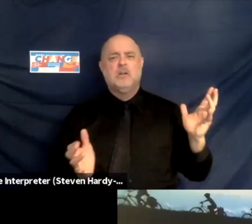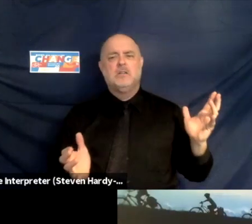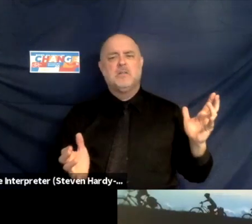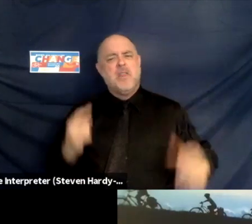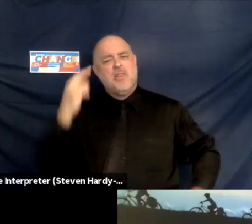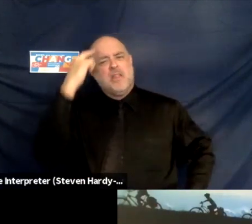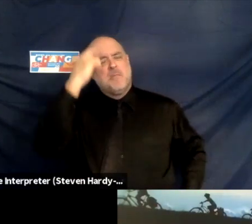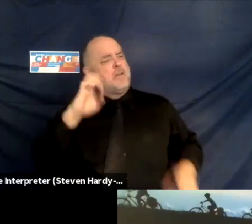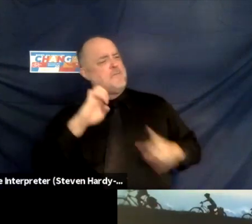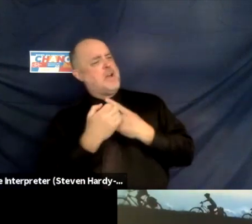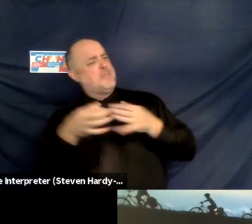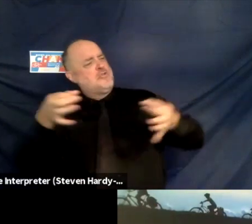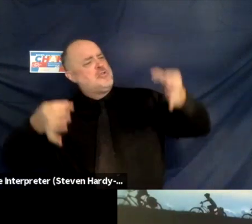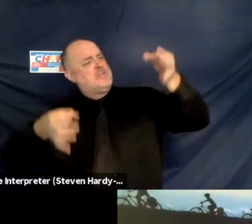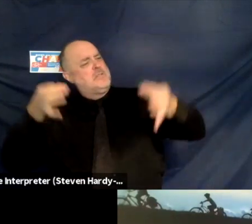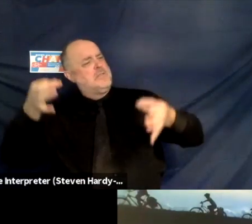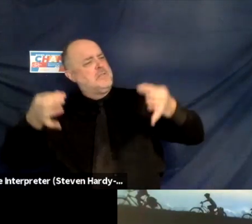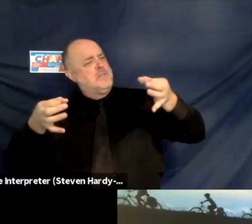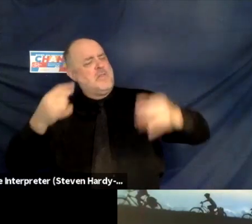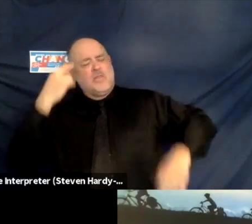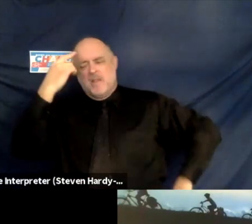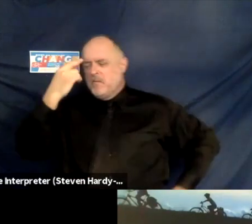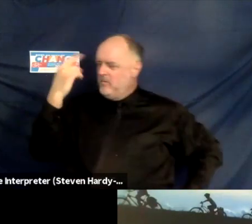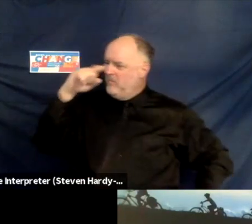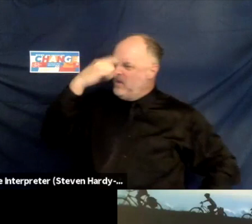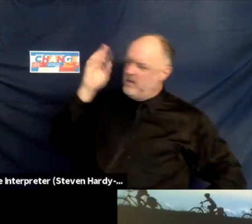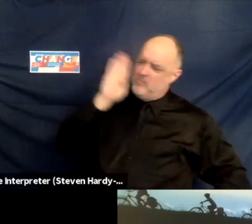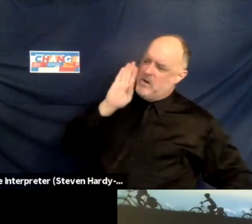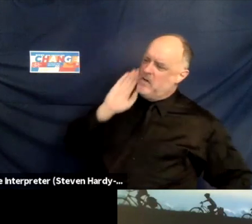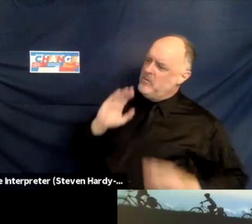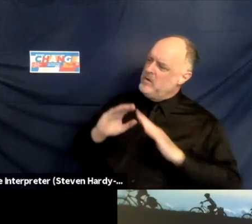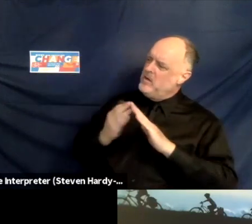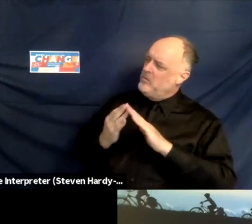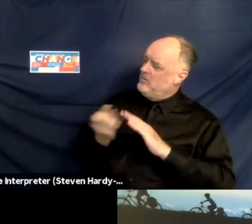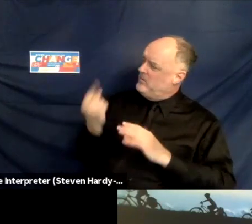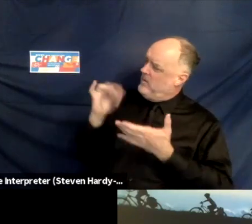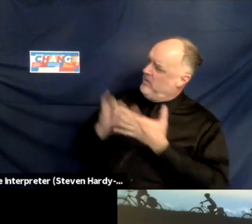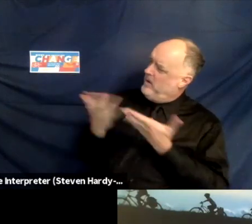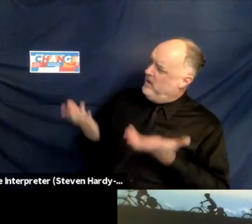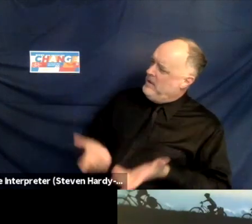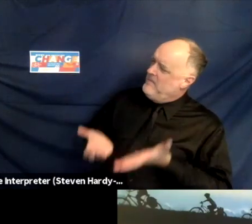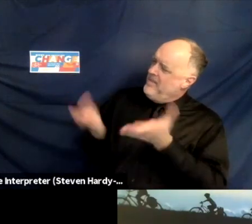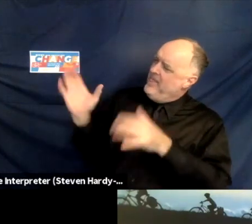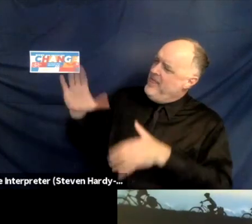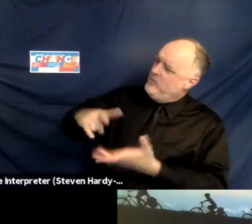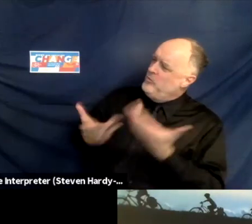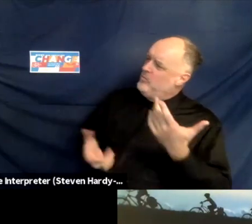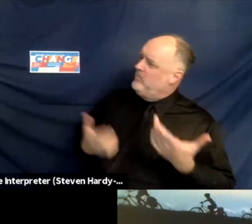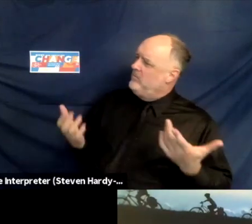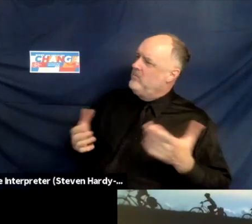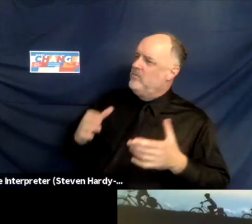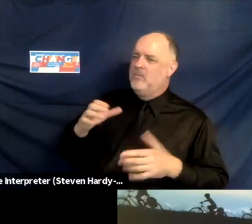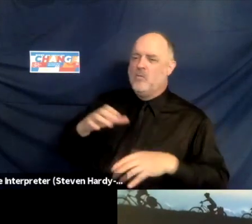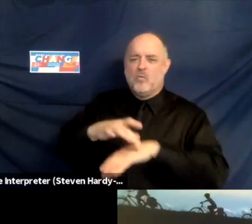Black and brown neighbors contribute less to climate change, yet they're impacted more.